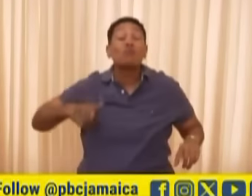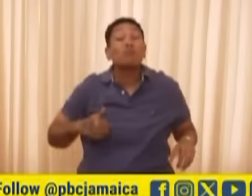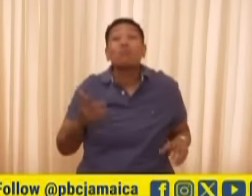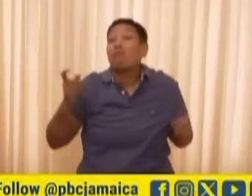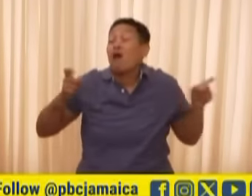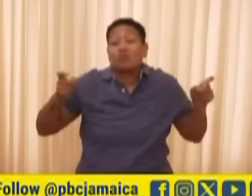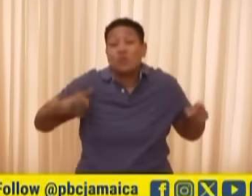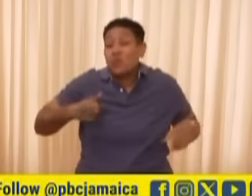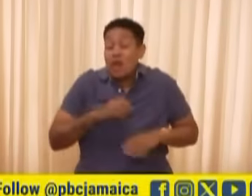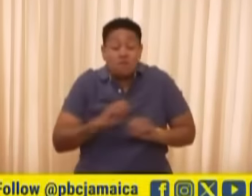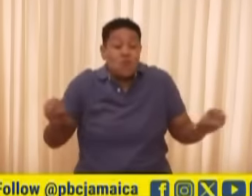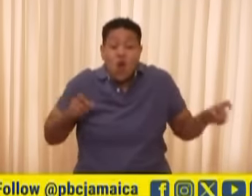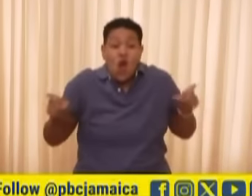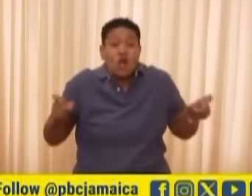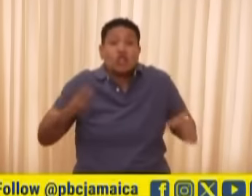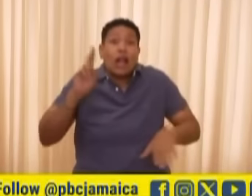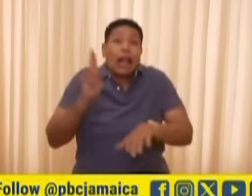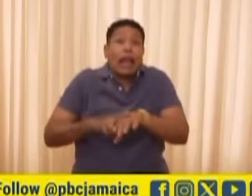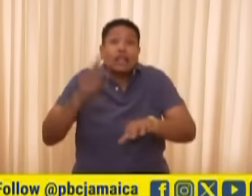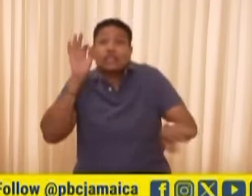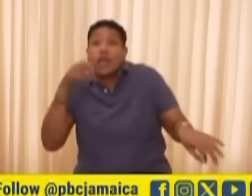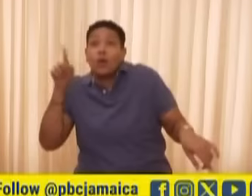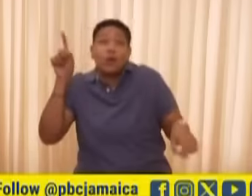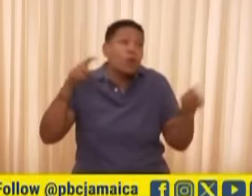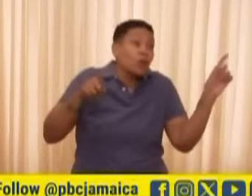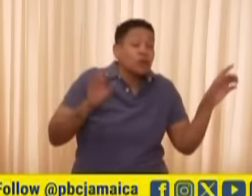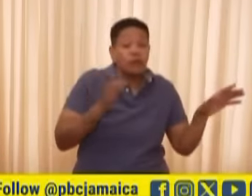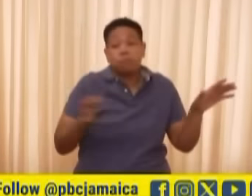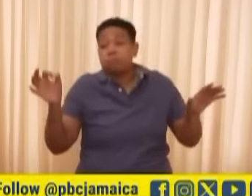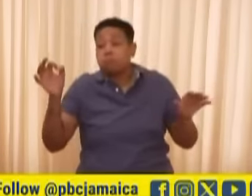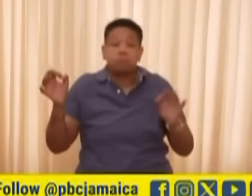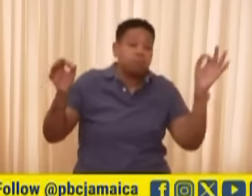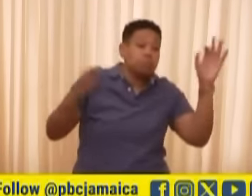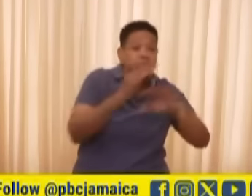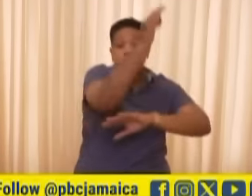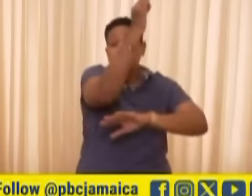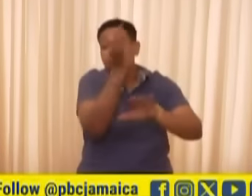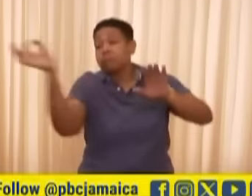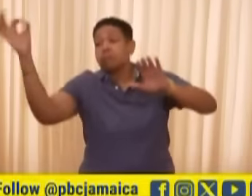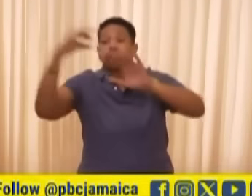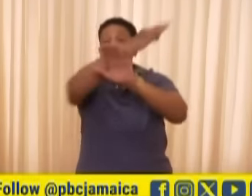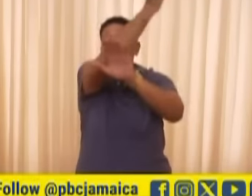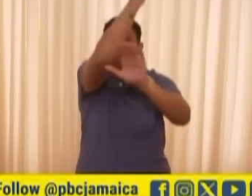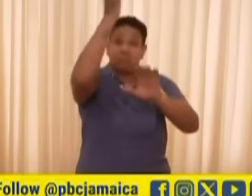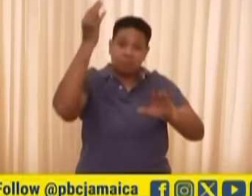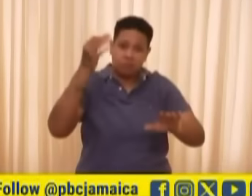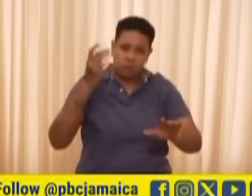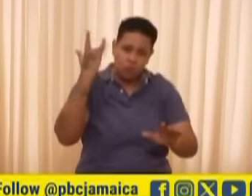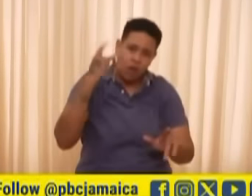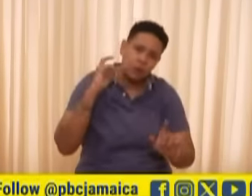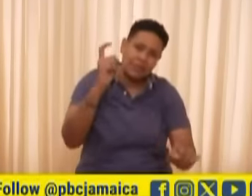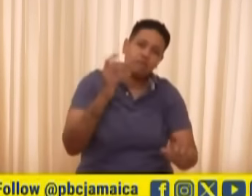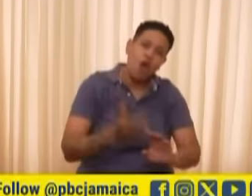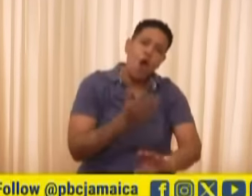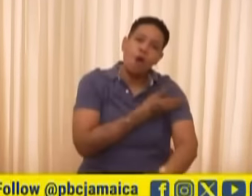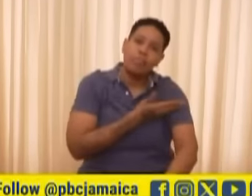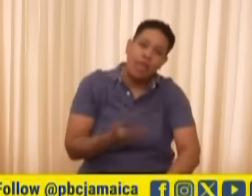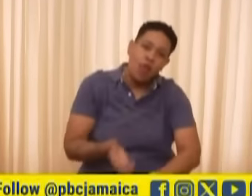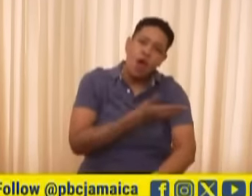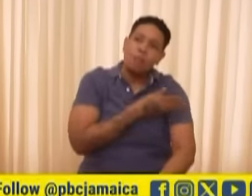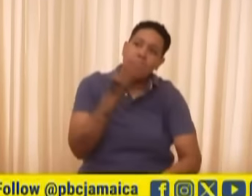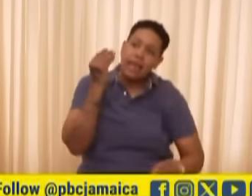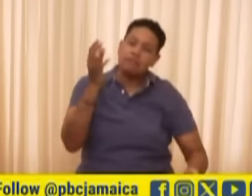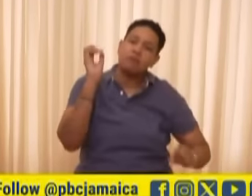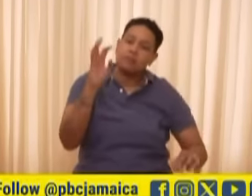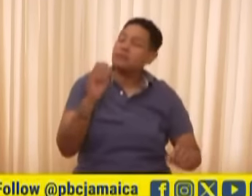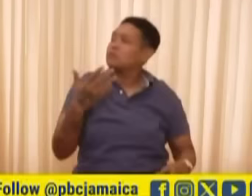control over what nature may decide to do, and it can shift, which is why we need to give you the up-to-date information.